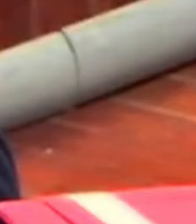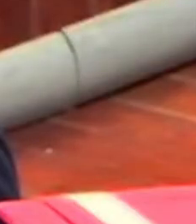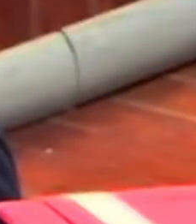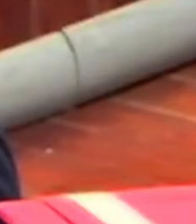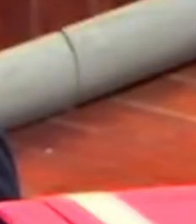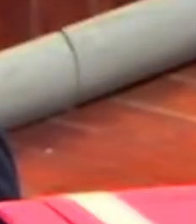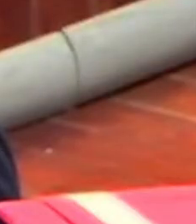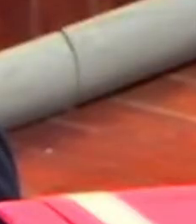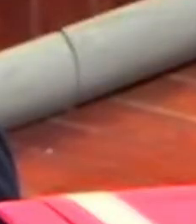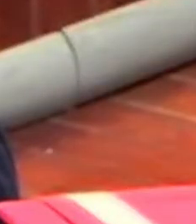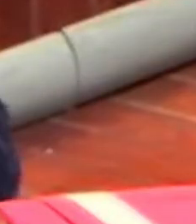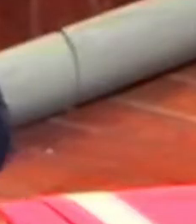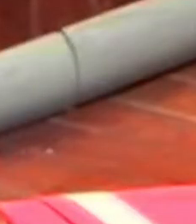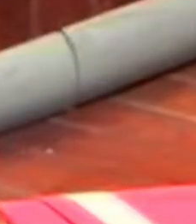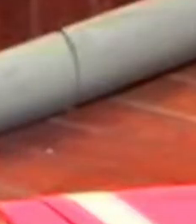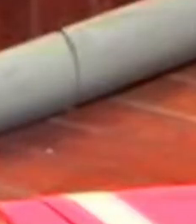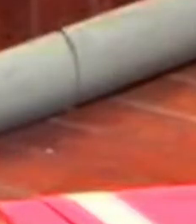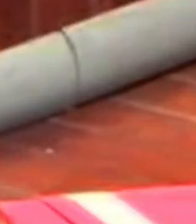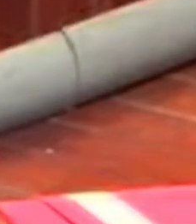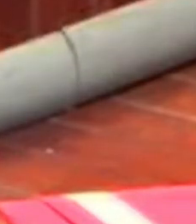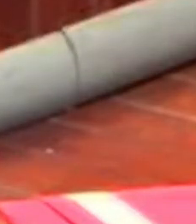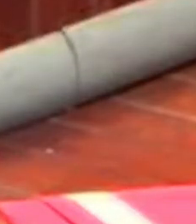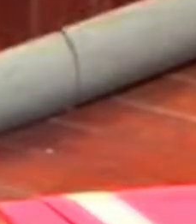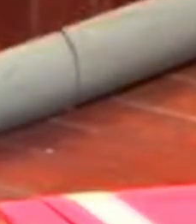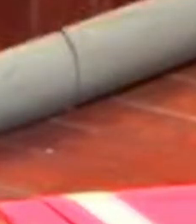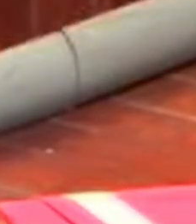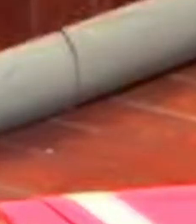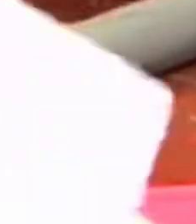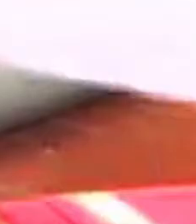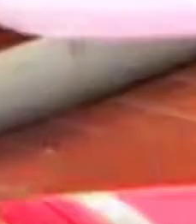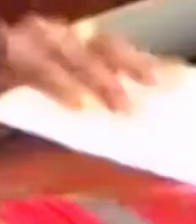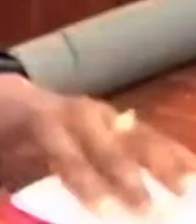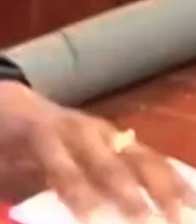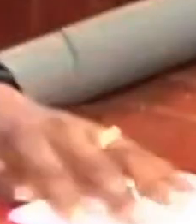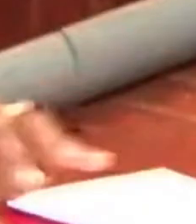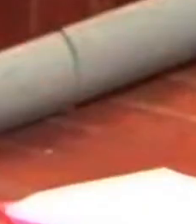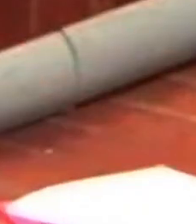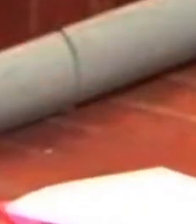agreement by depositing instruments of acceptance.